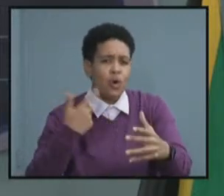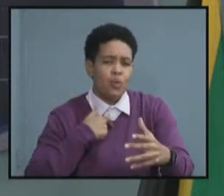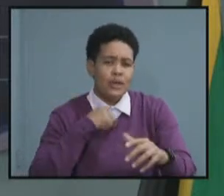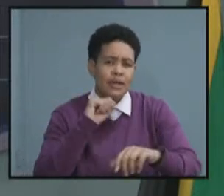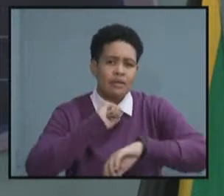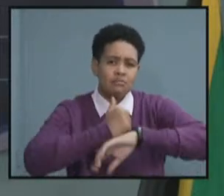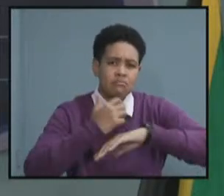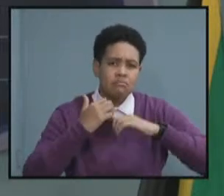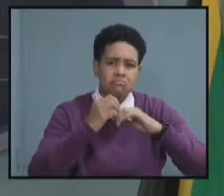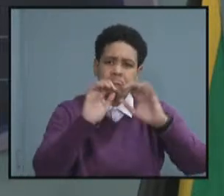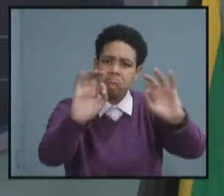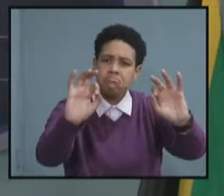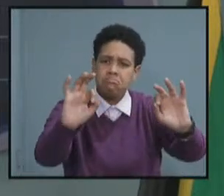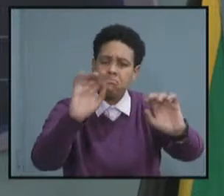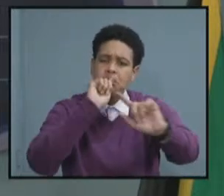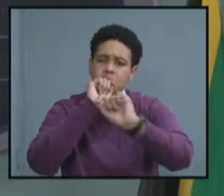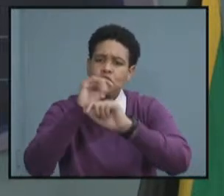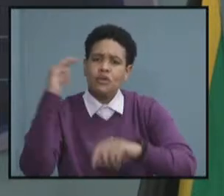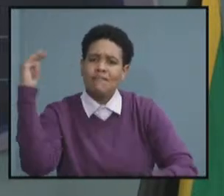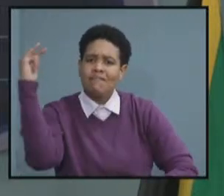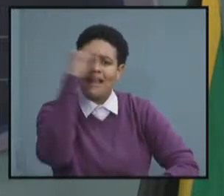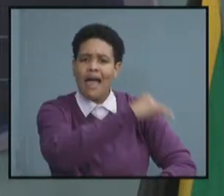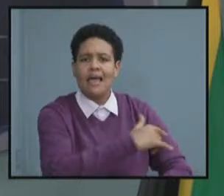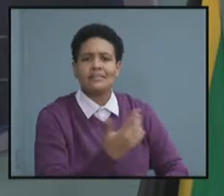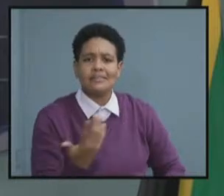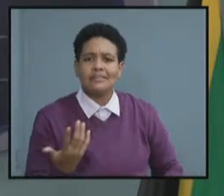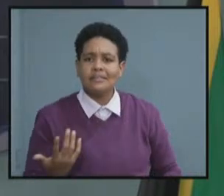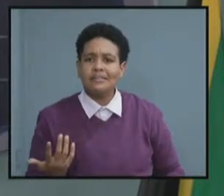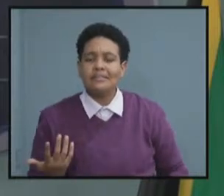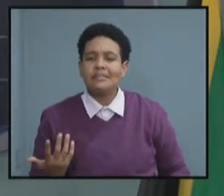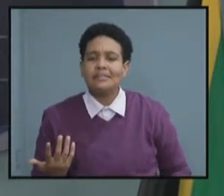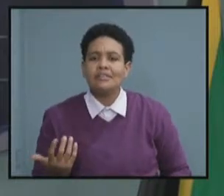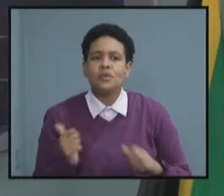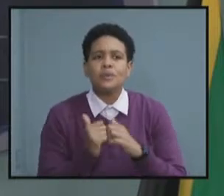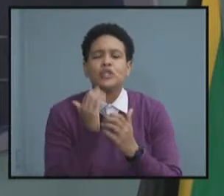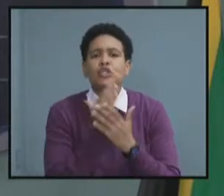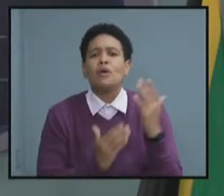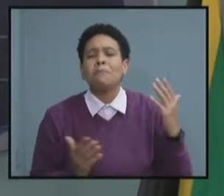put things in place to ensure that flights with some